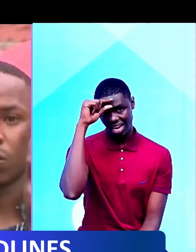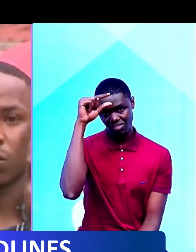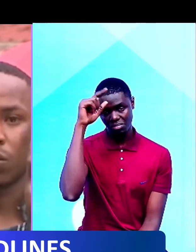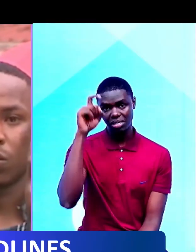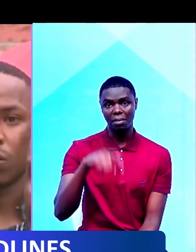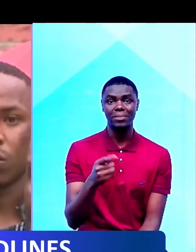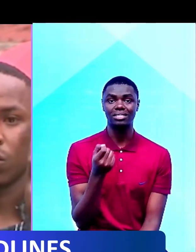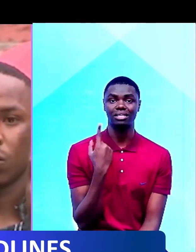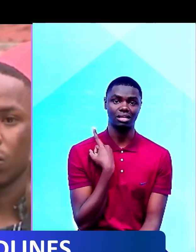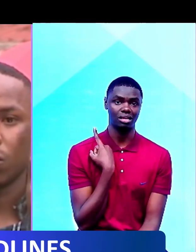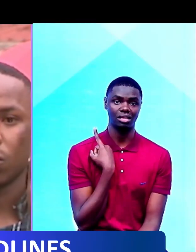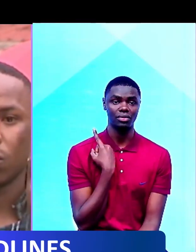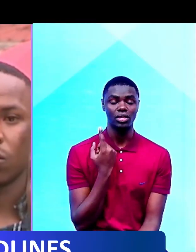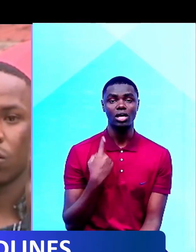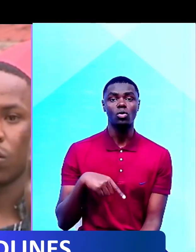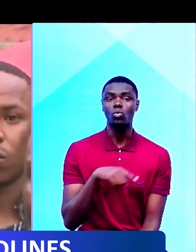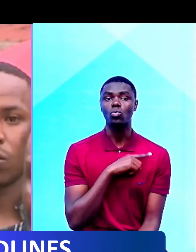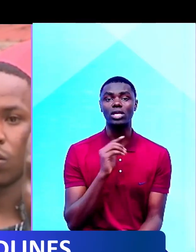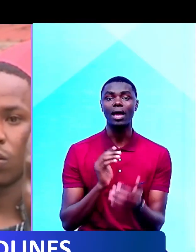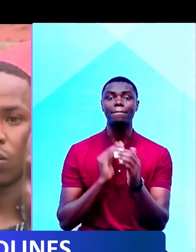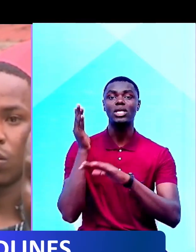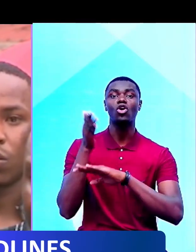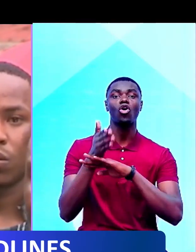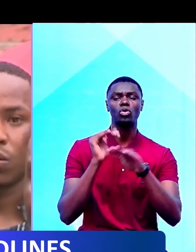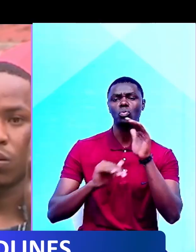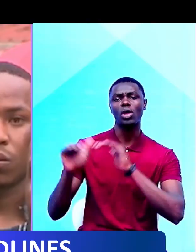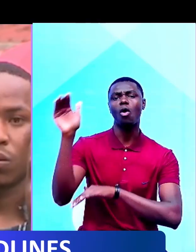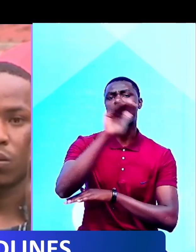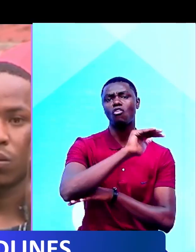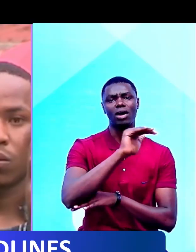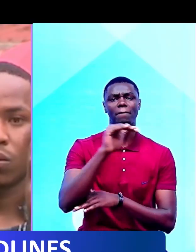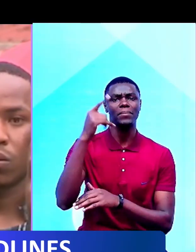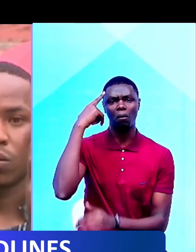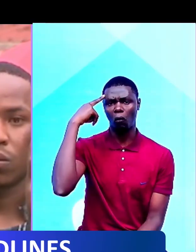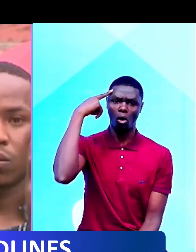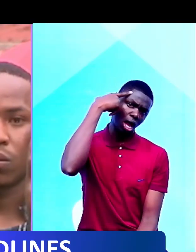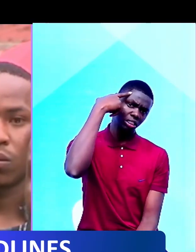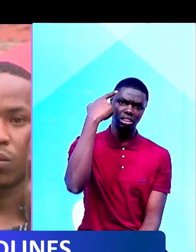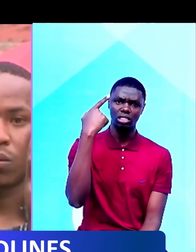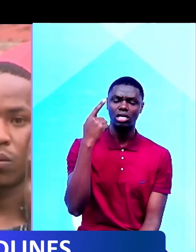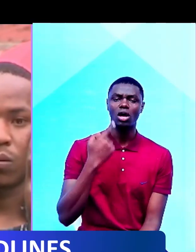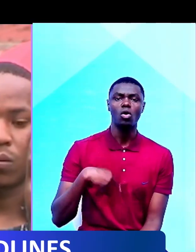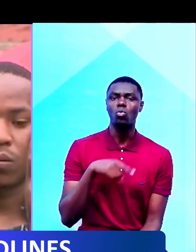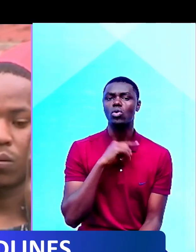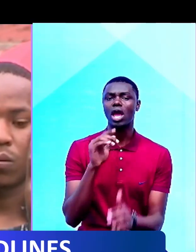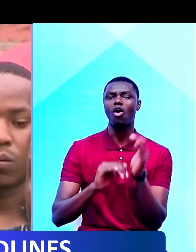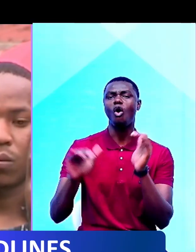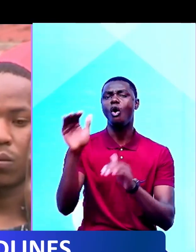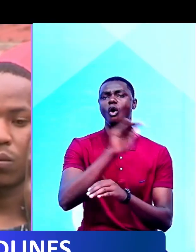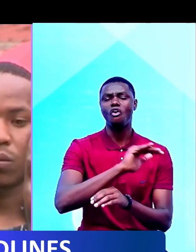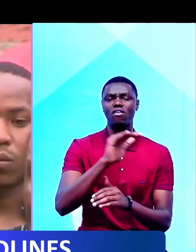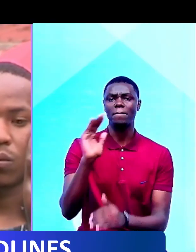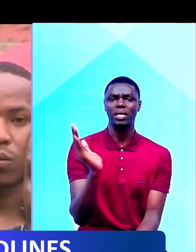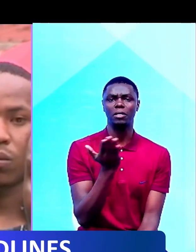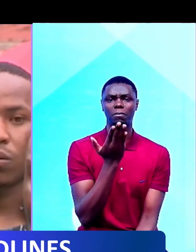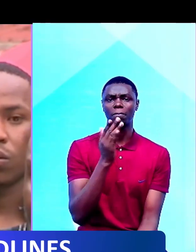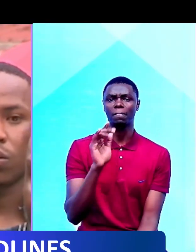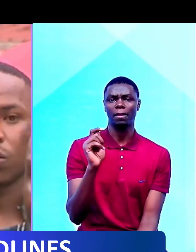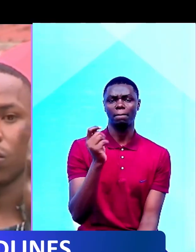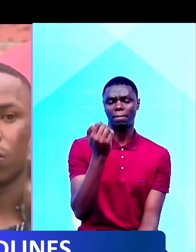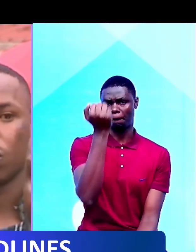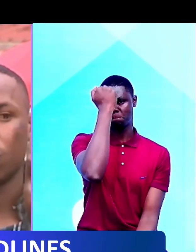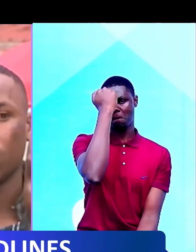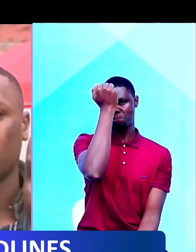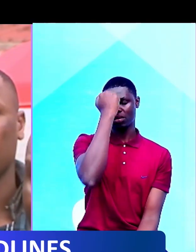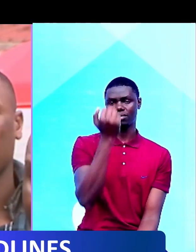understand that we are beyond, being coerced. We are beyond being silenced. We will